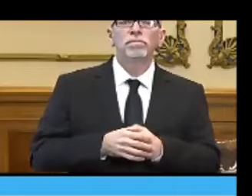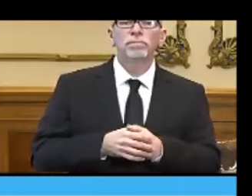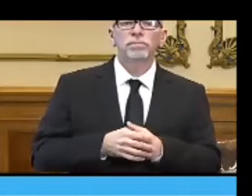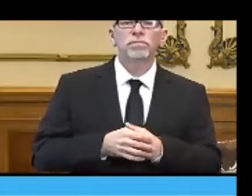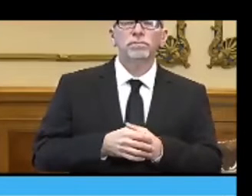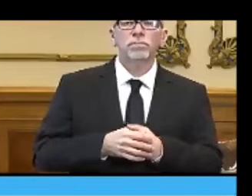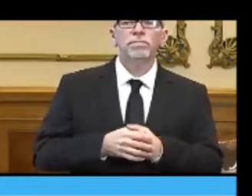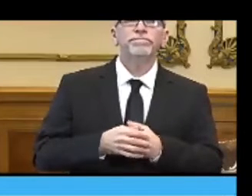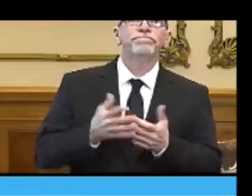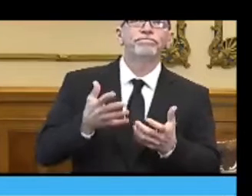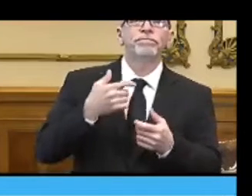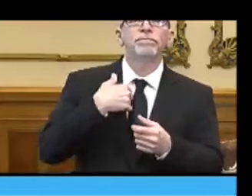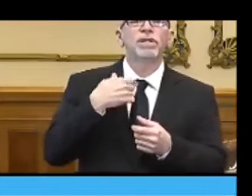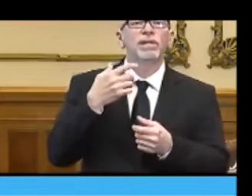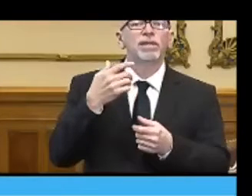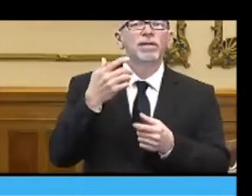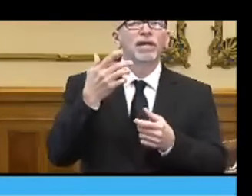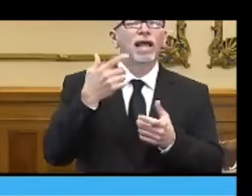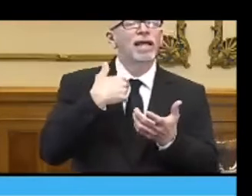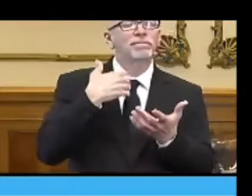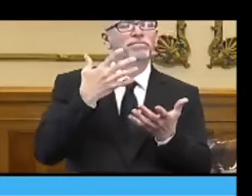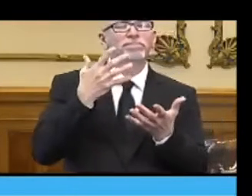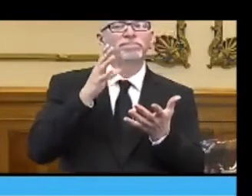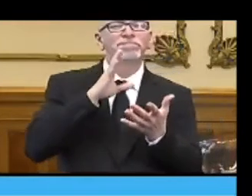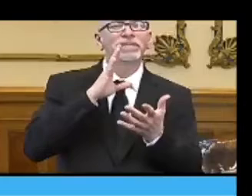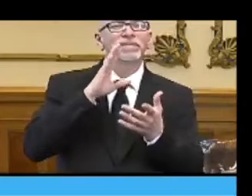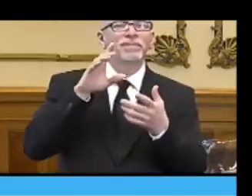And I want to say that I'm speaking in